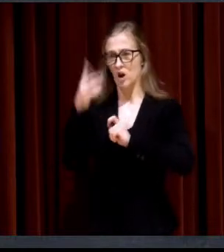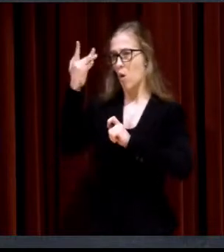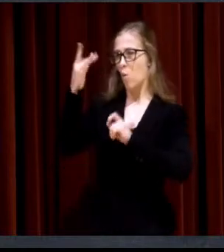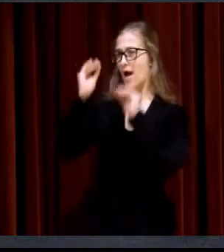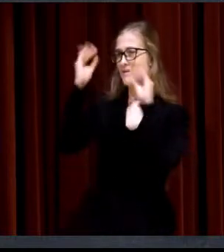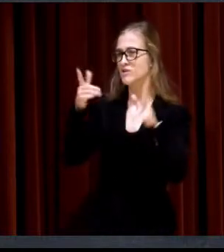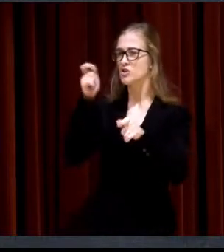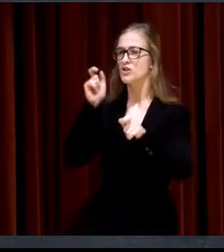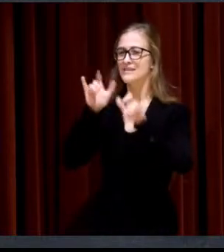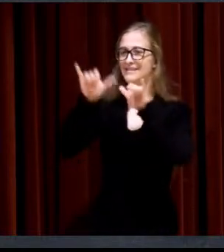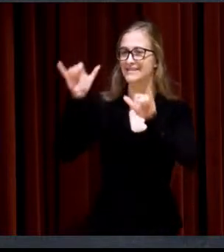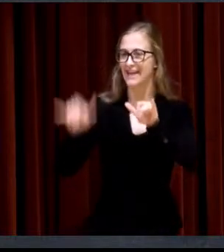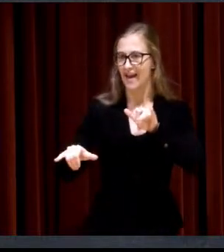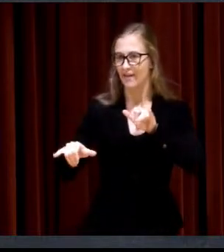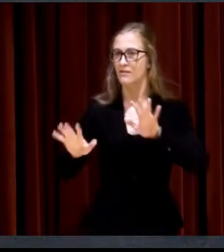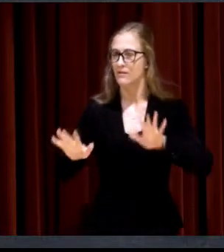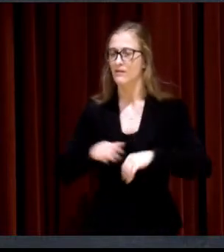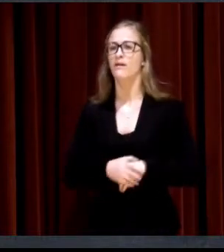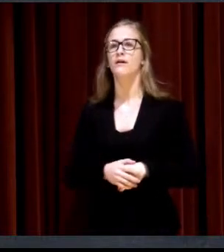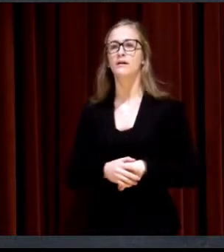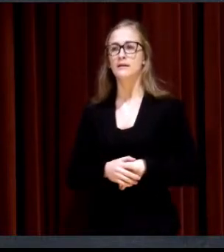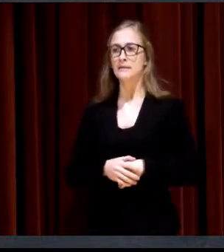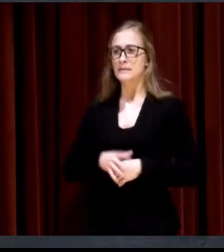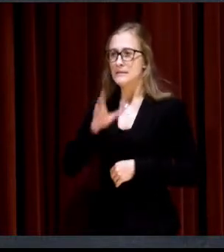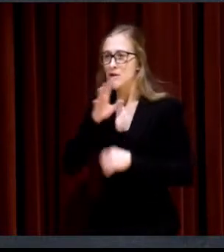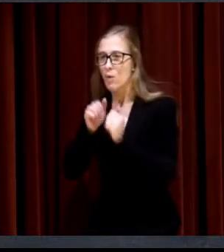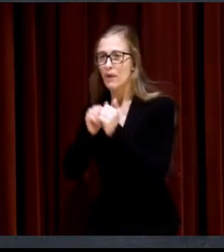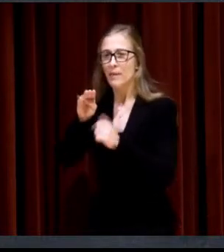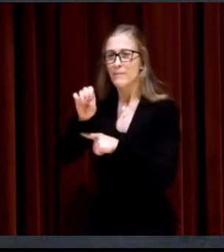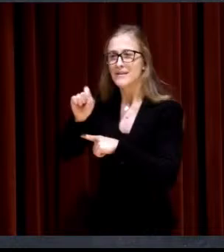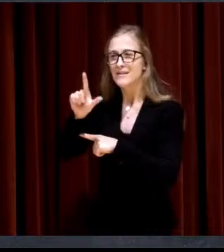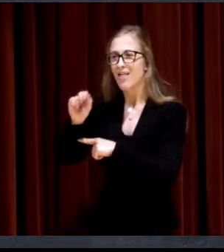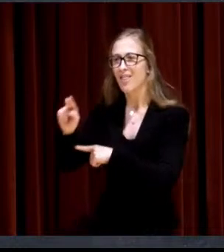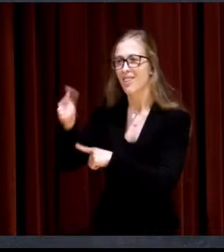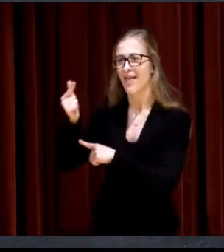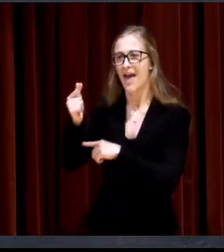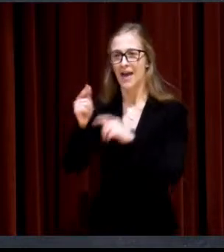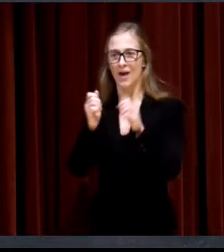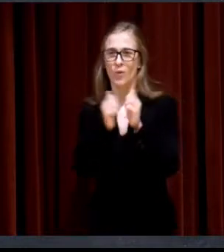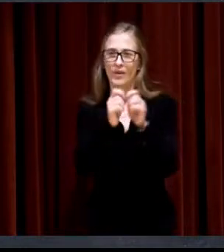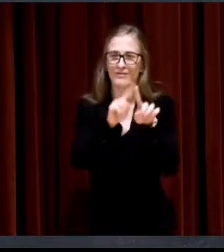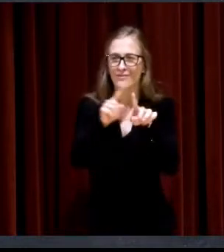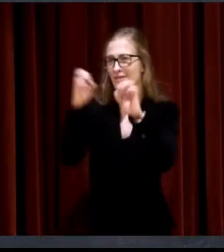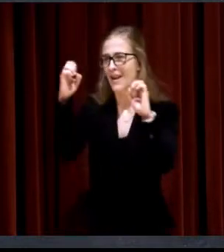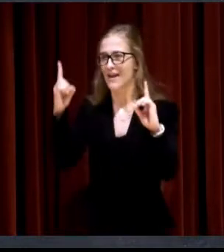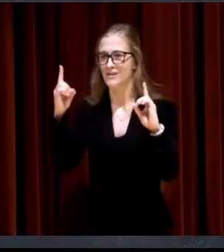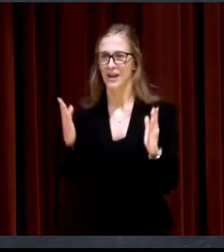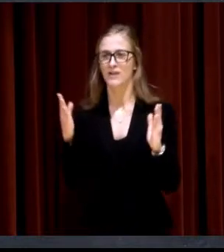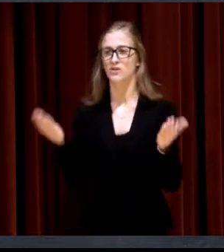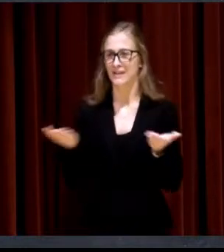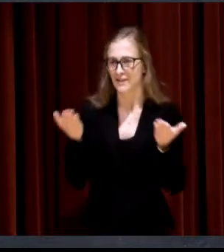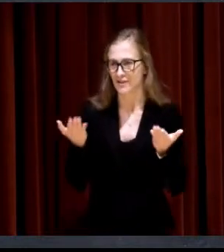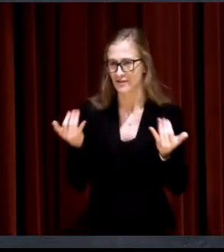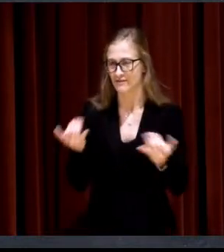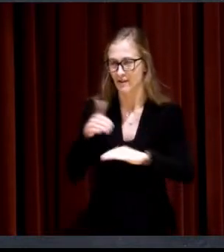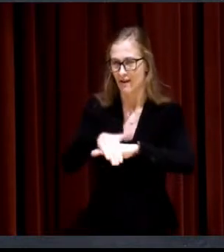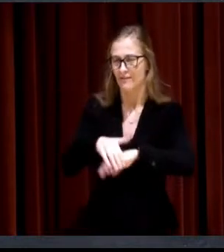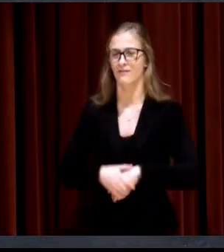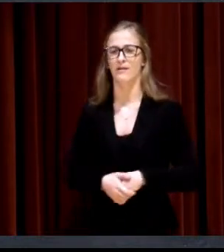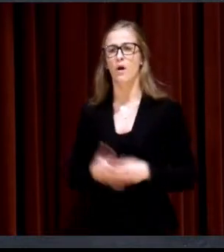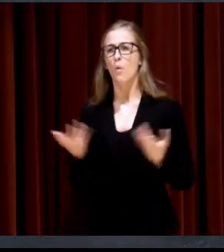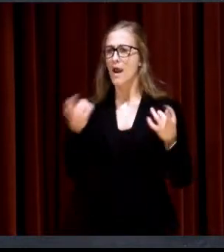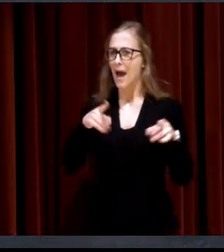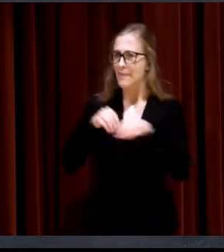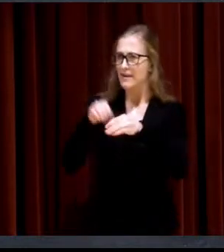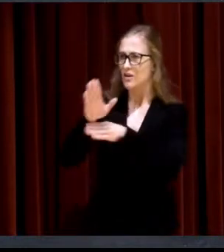stay? And so talking to Ms. Lang in the back to find out what happened in over the span of your